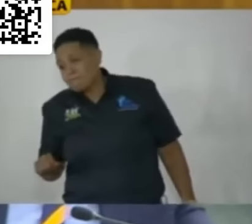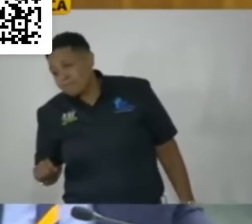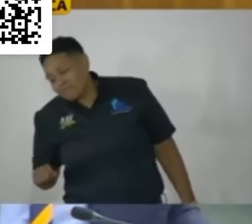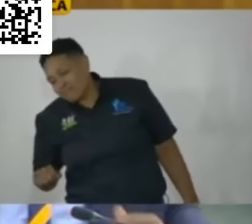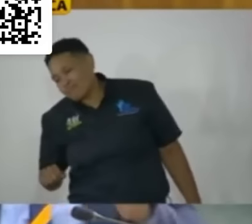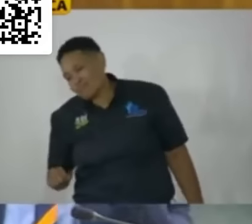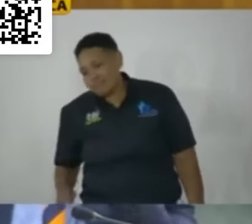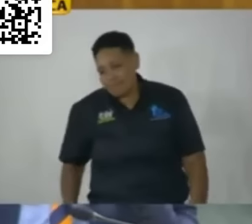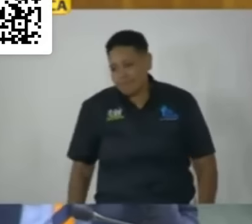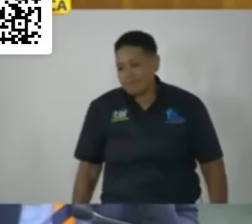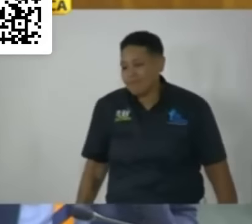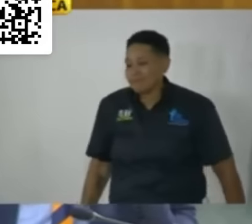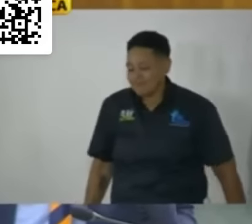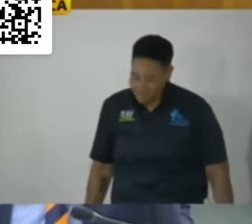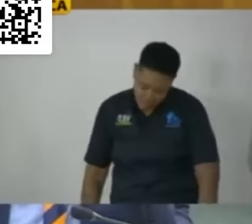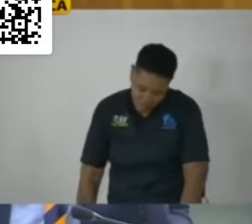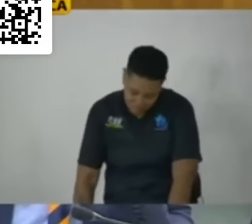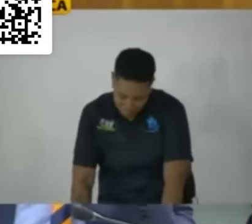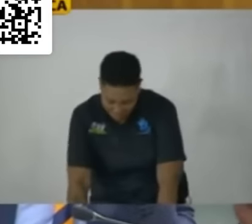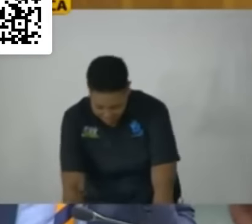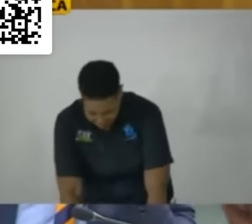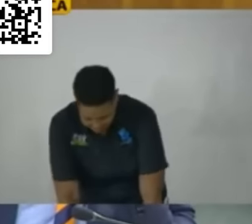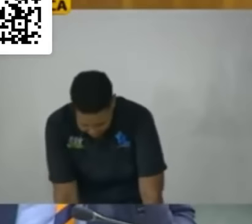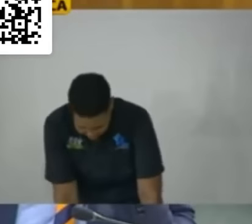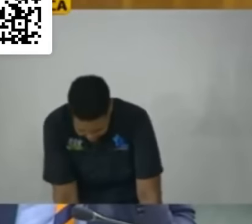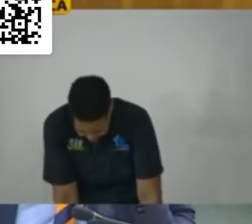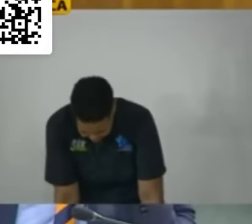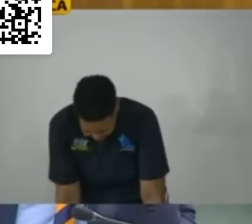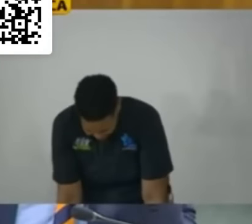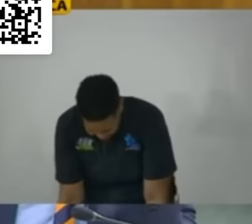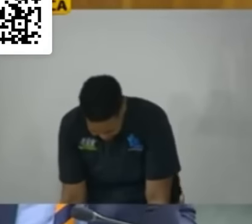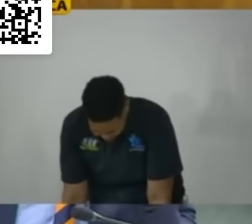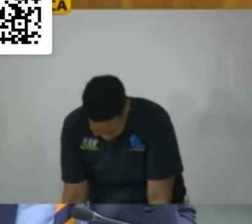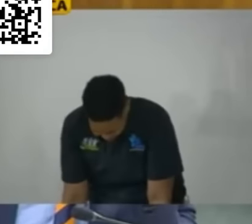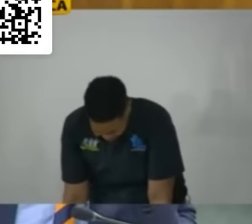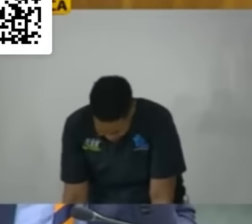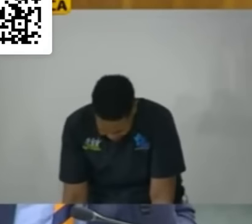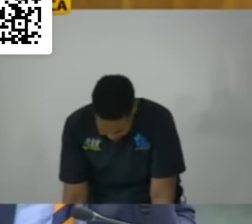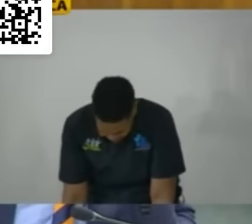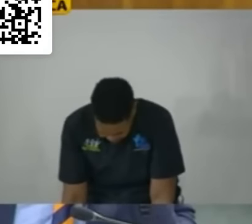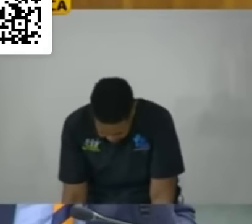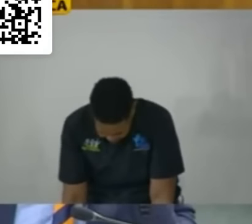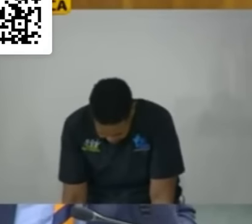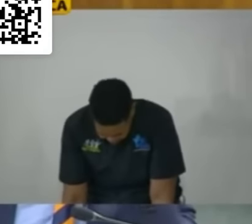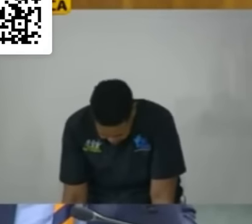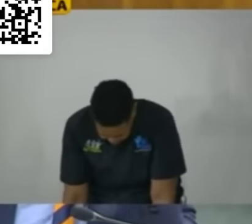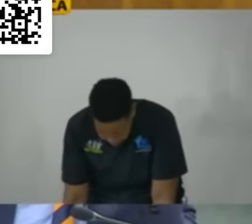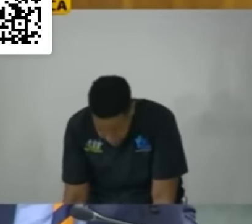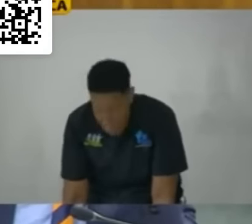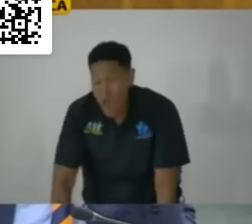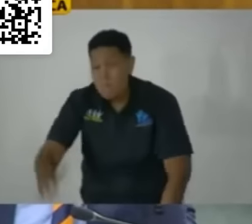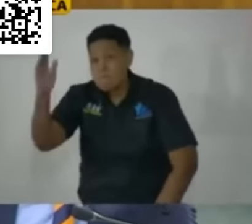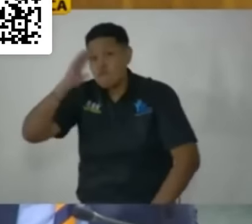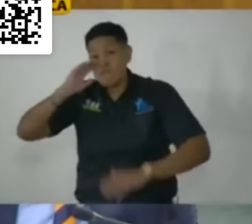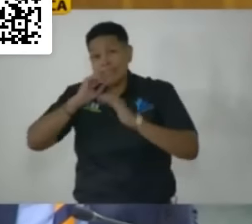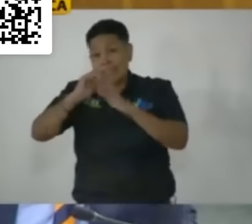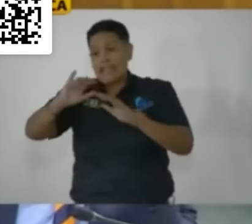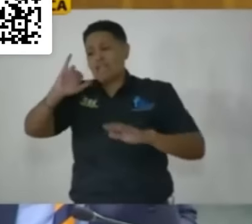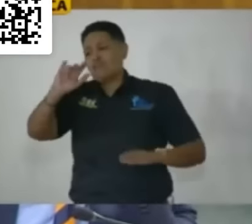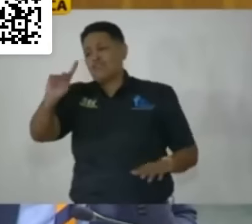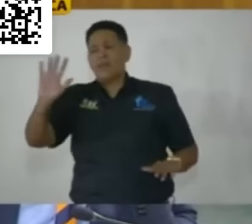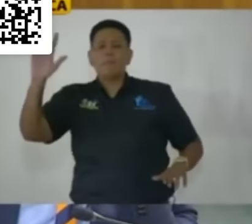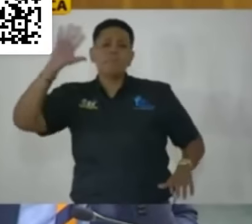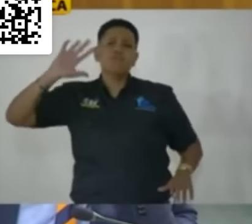Mr. Speaker, it is a previous leader of the Labour Party, a previous Prime Minister of the Labour